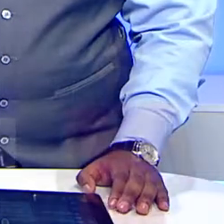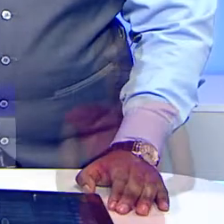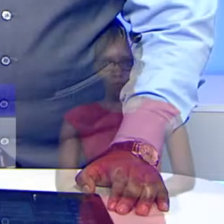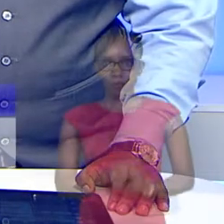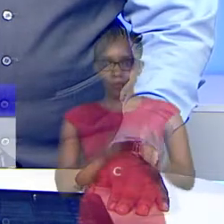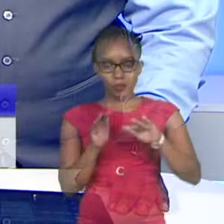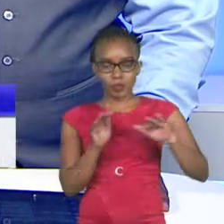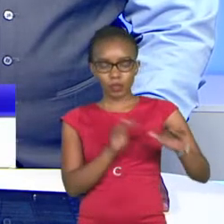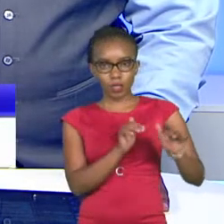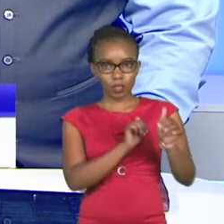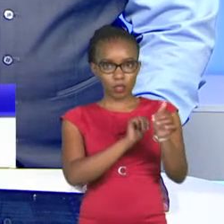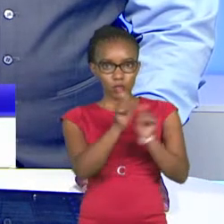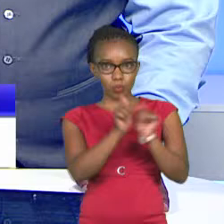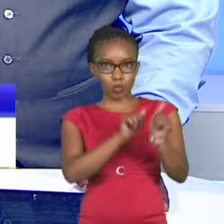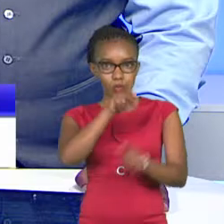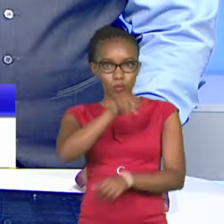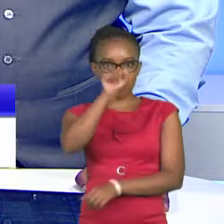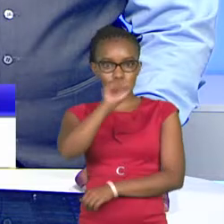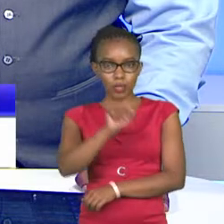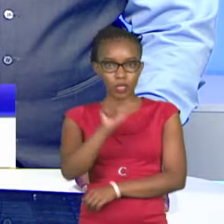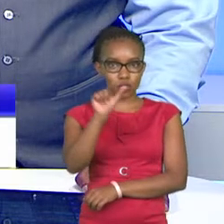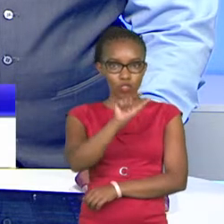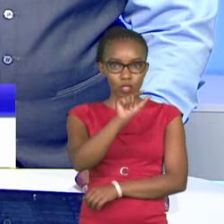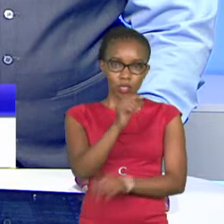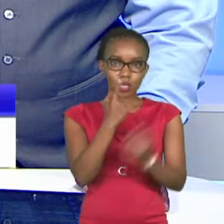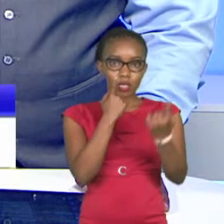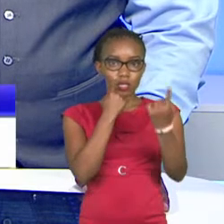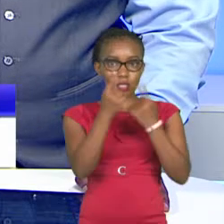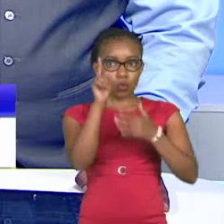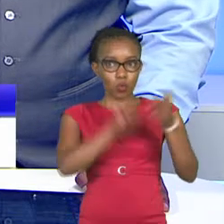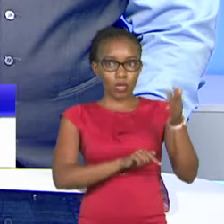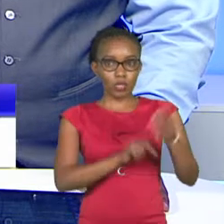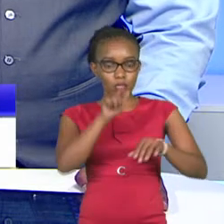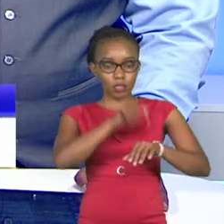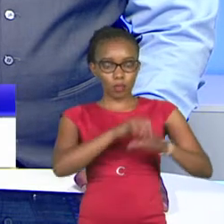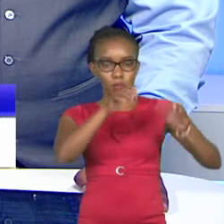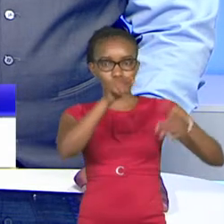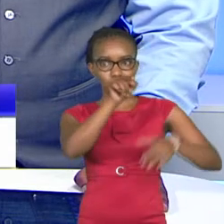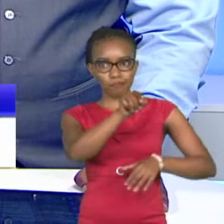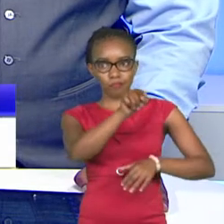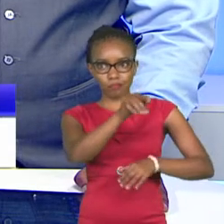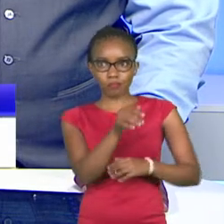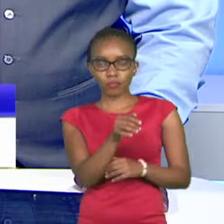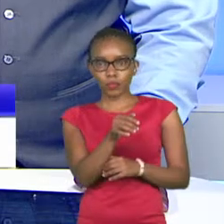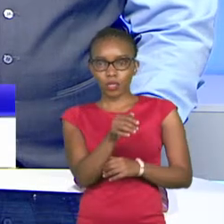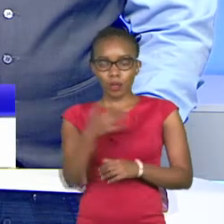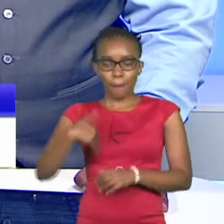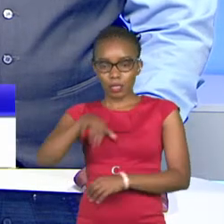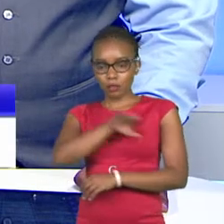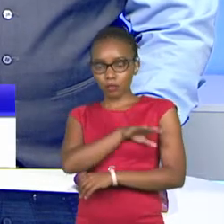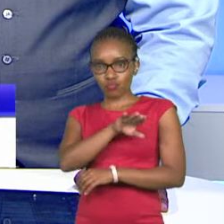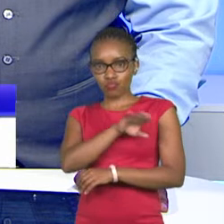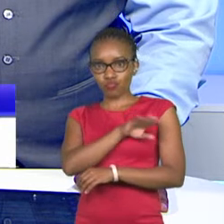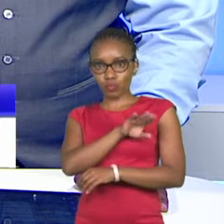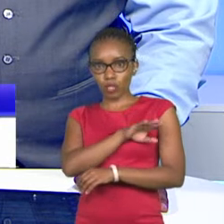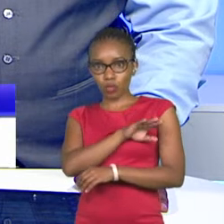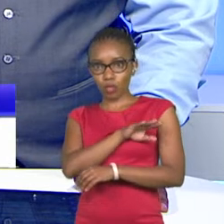From the sports desk, Paris Saint-Germain star Rafinha says that it is time for the club to put their Barcelona nightmare to bed.